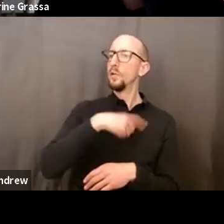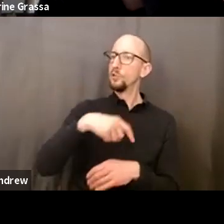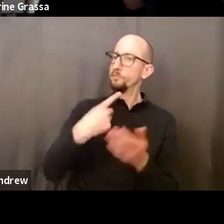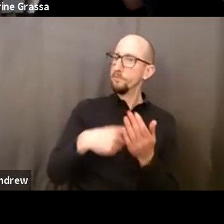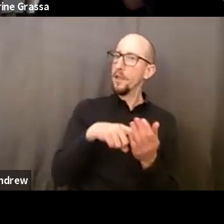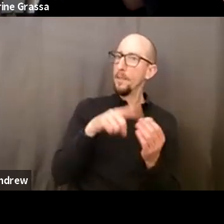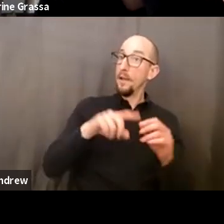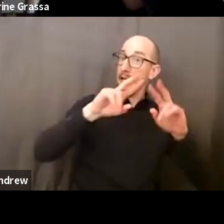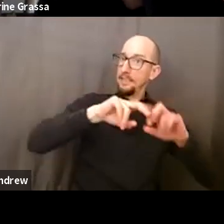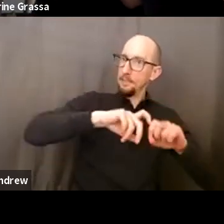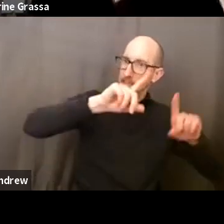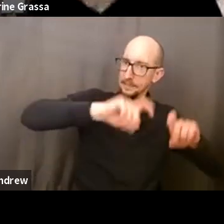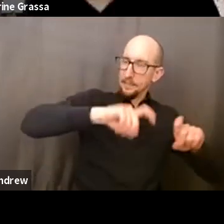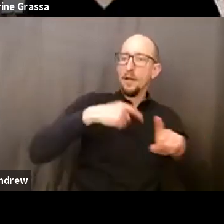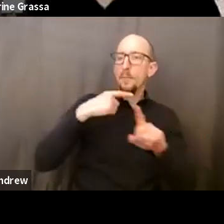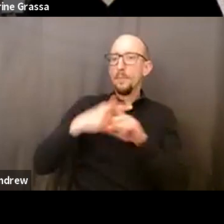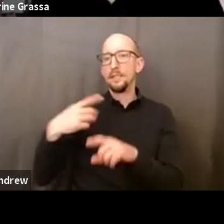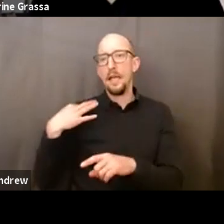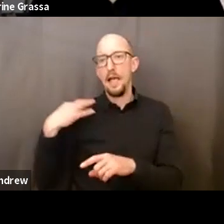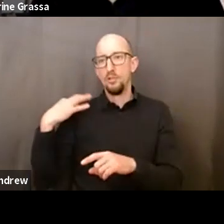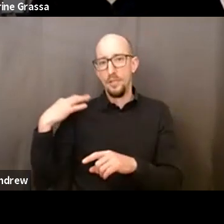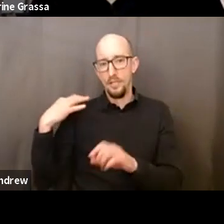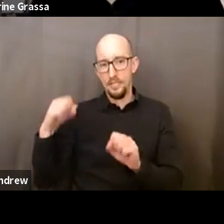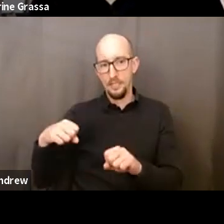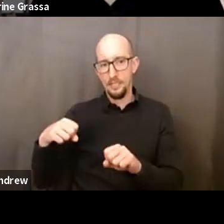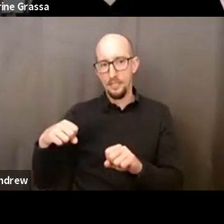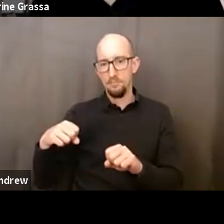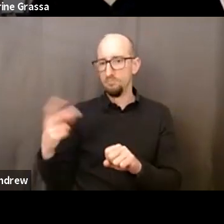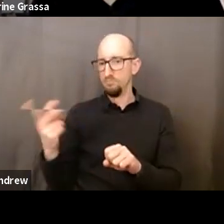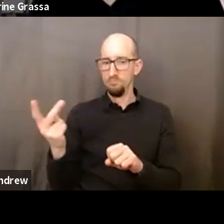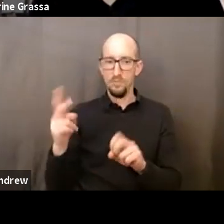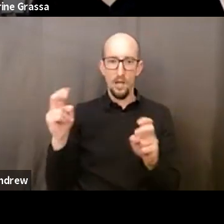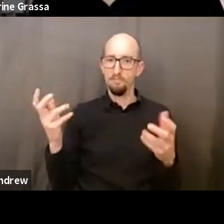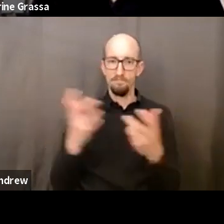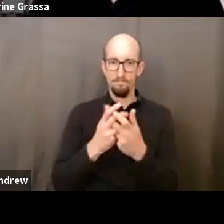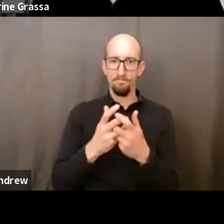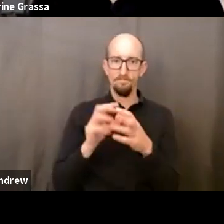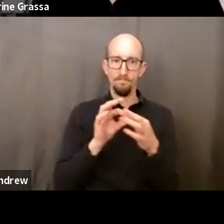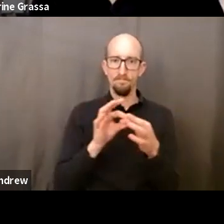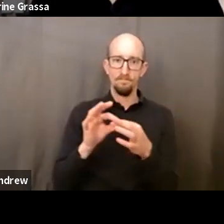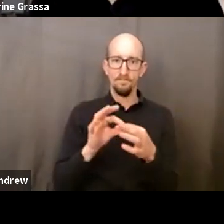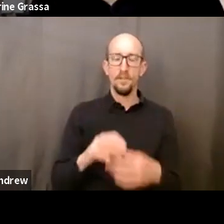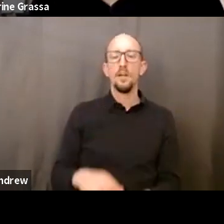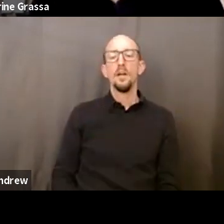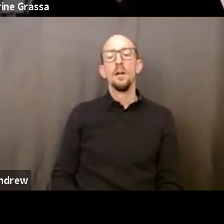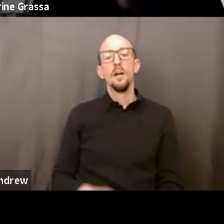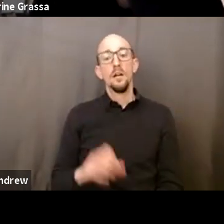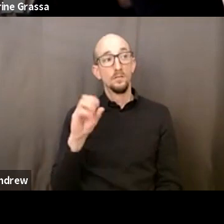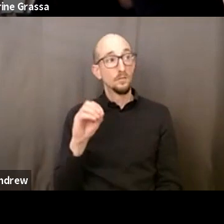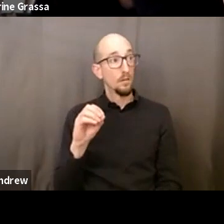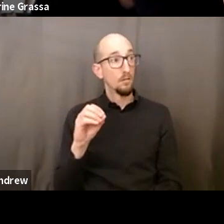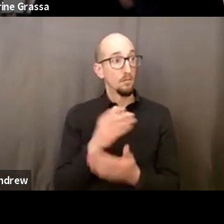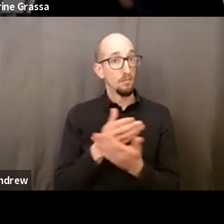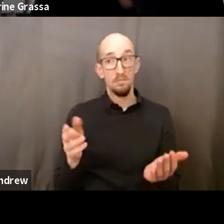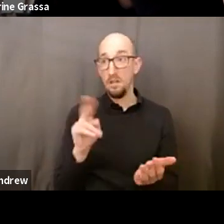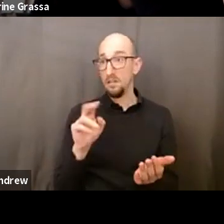go hand in hand. Mm-hmm. Yes. Okay. So with that, unless there's an